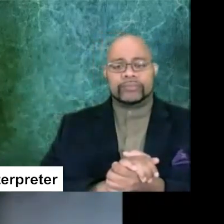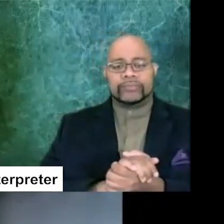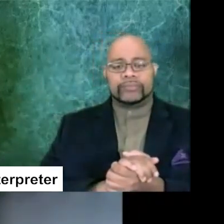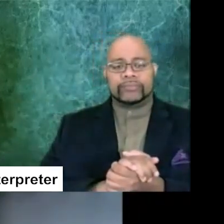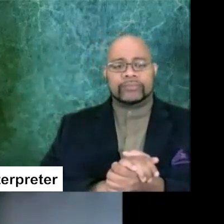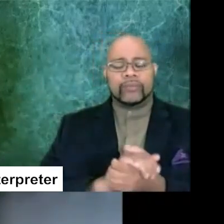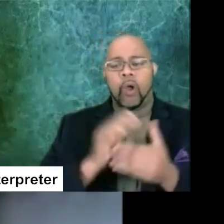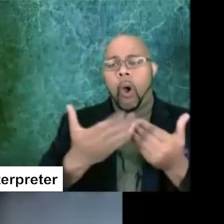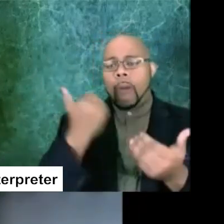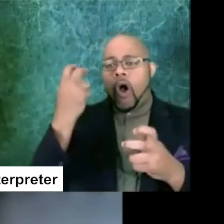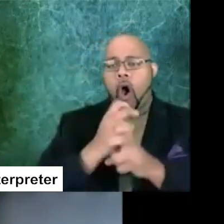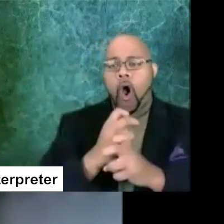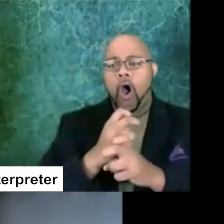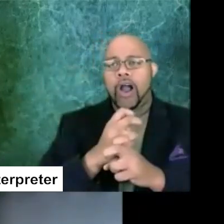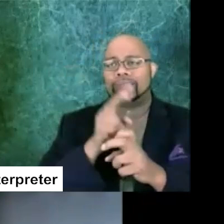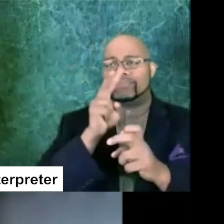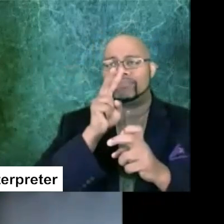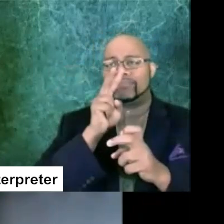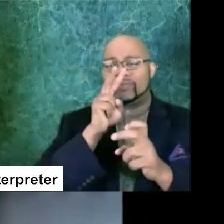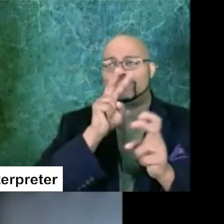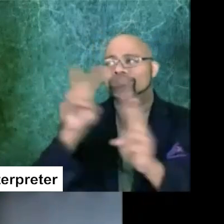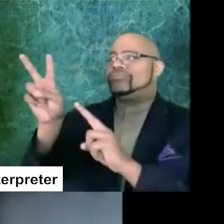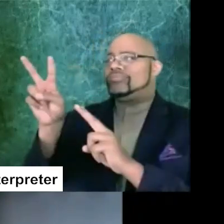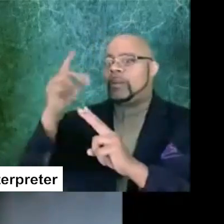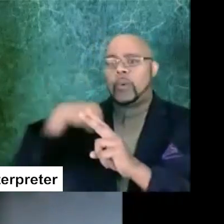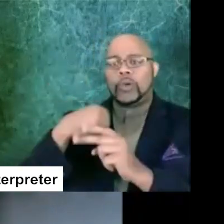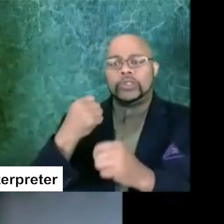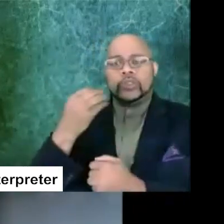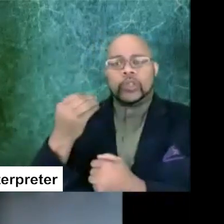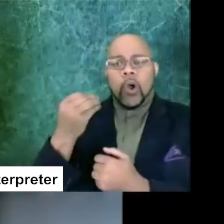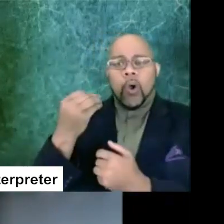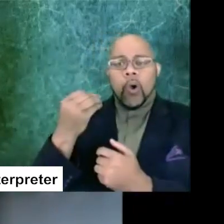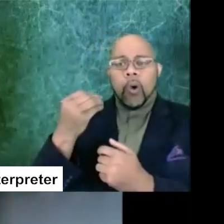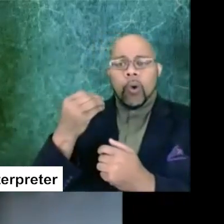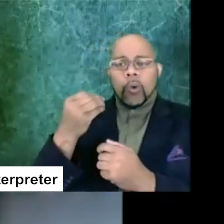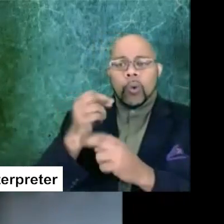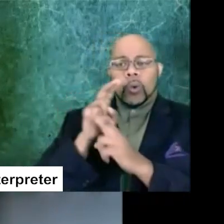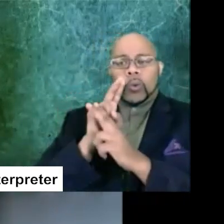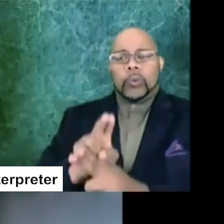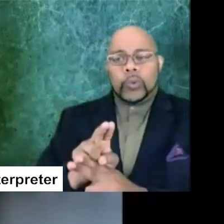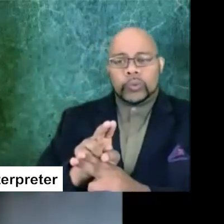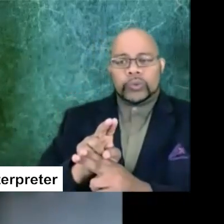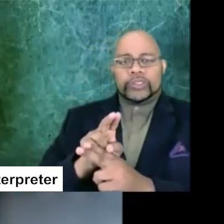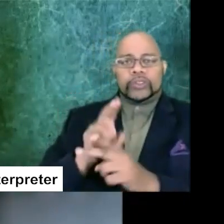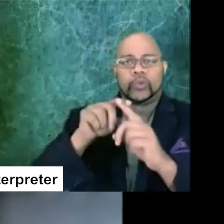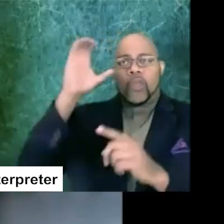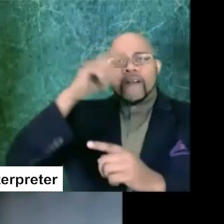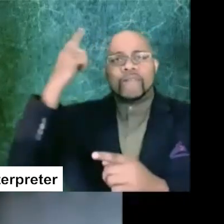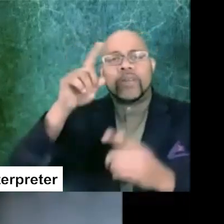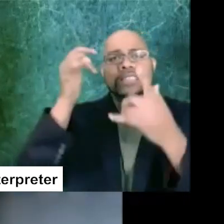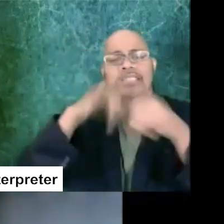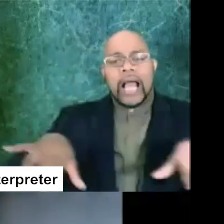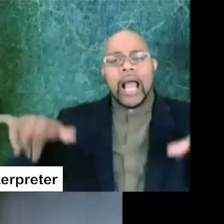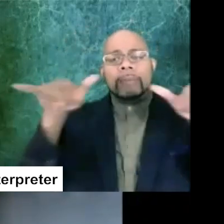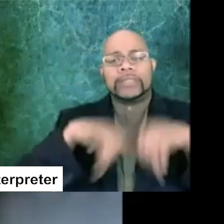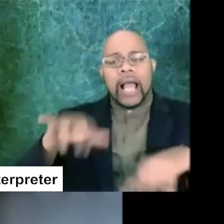it's almost hard to look away sometimes because we are so socialized to look for the same kinds